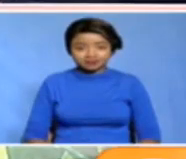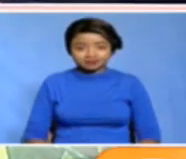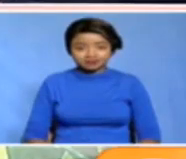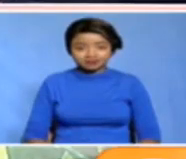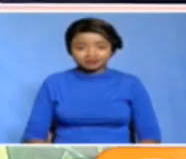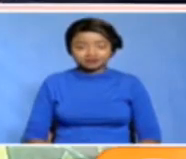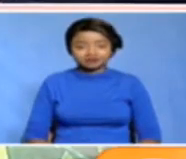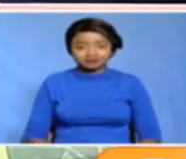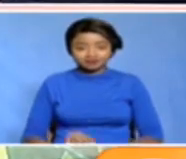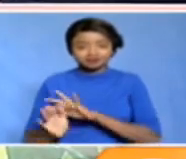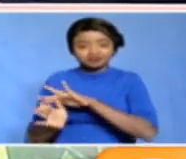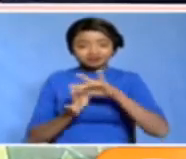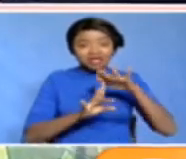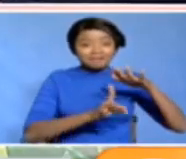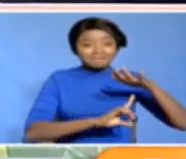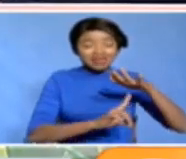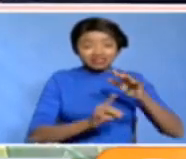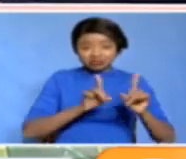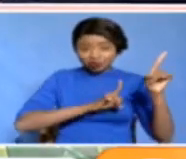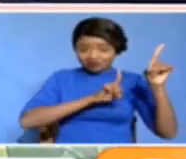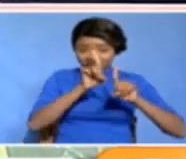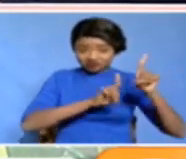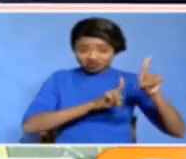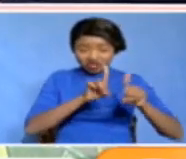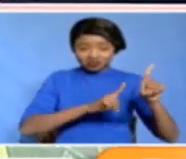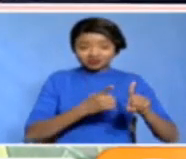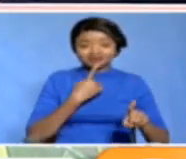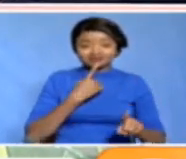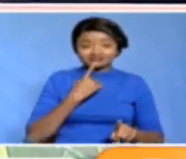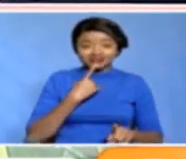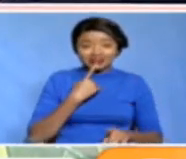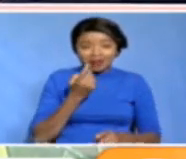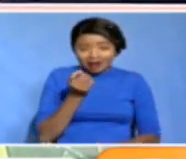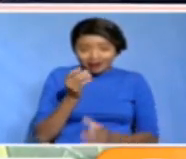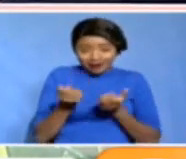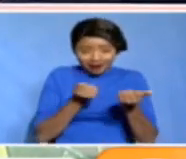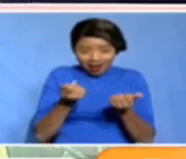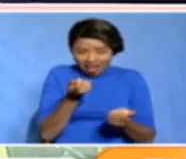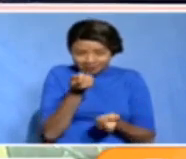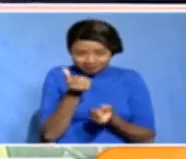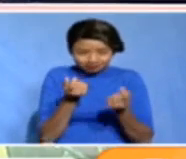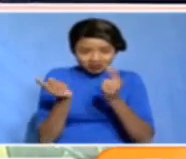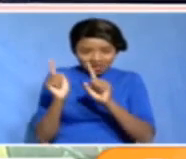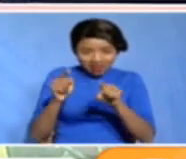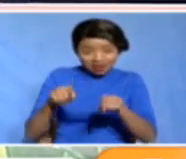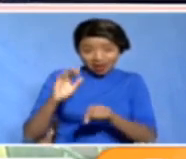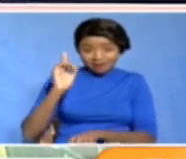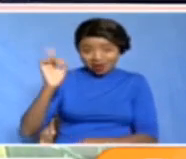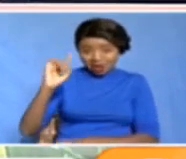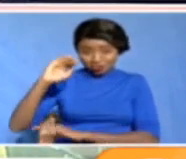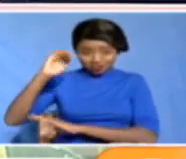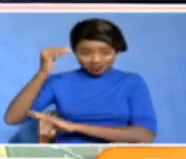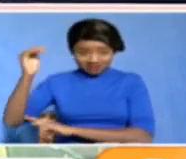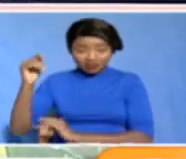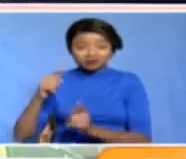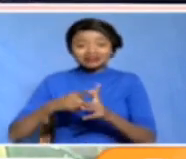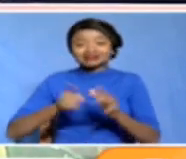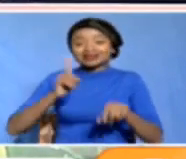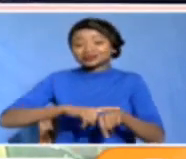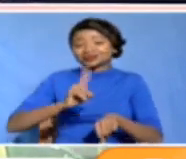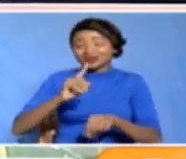The Ministry of Transport has announced that the pilot phase of car-free days in select roads within the Nairobi CBD will be carried out on Friday this